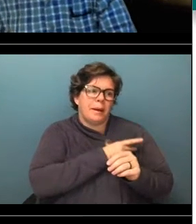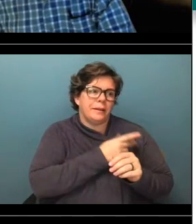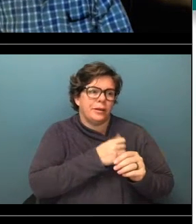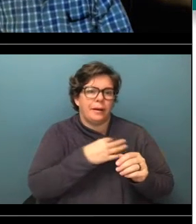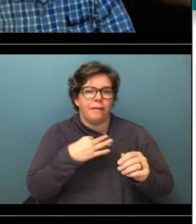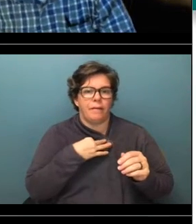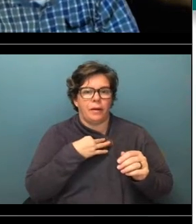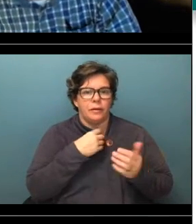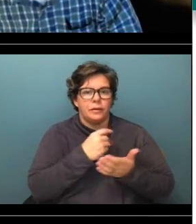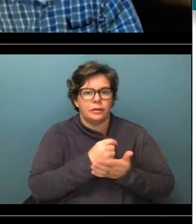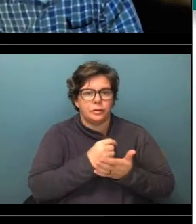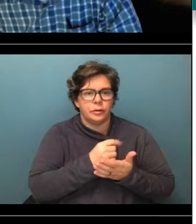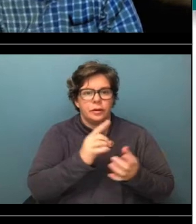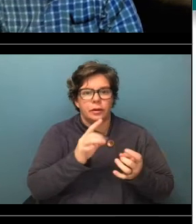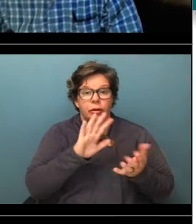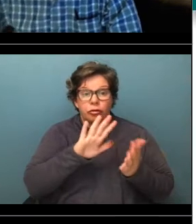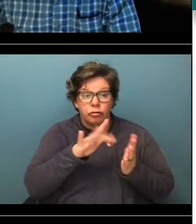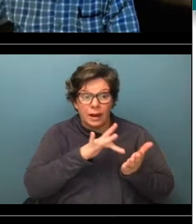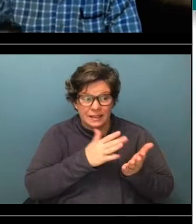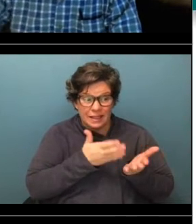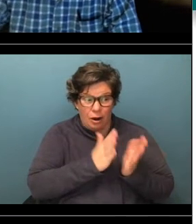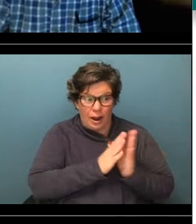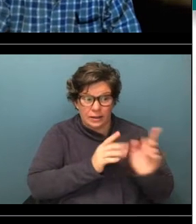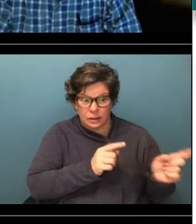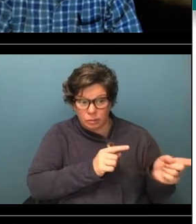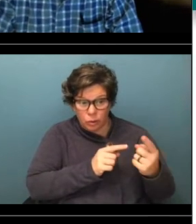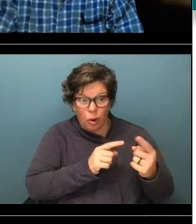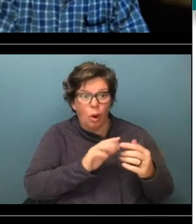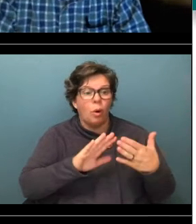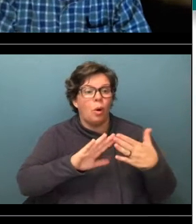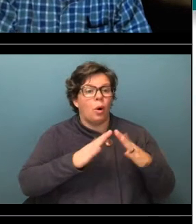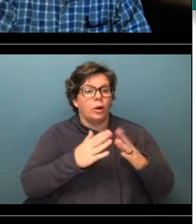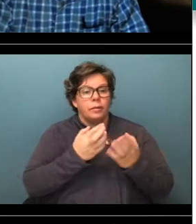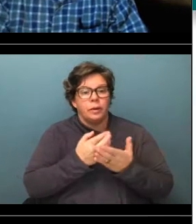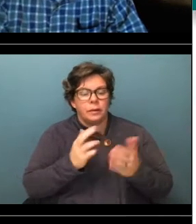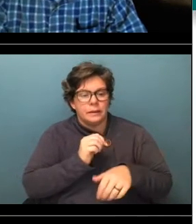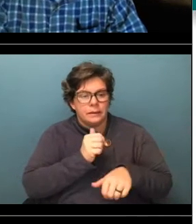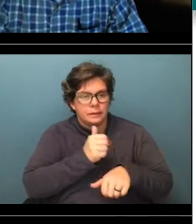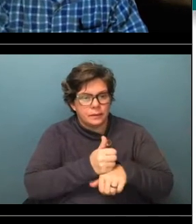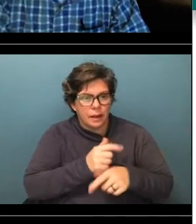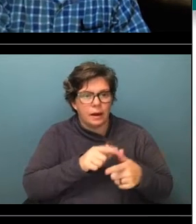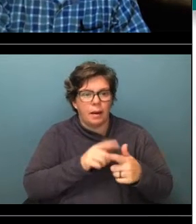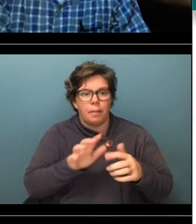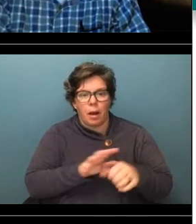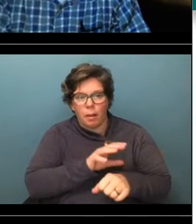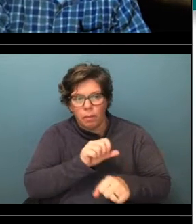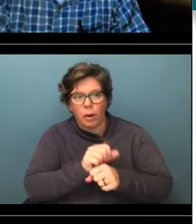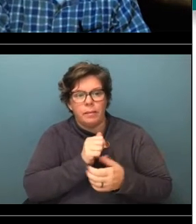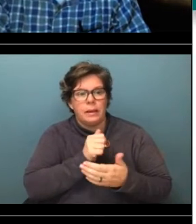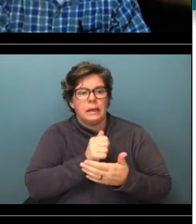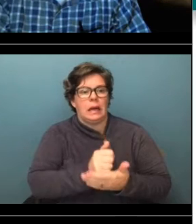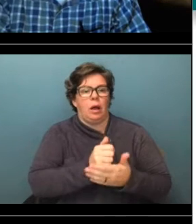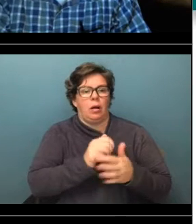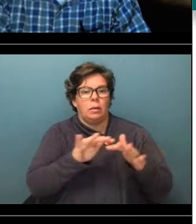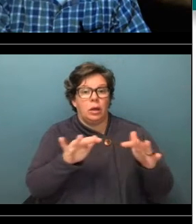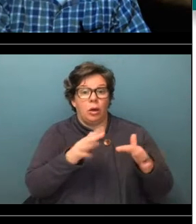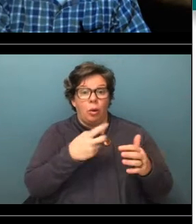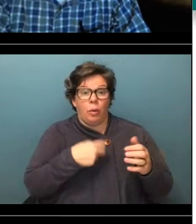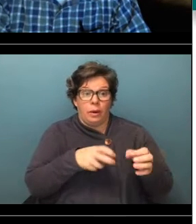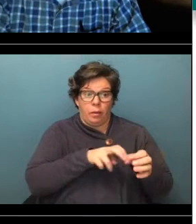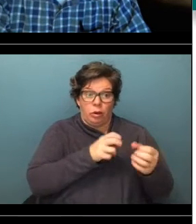to do crisis centers, if we're going to try to do community resources, set up any types of appointments for them, drive them